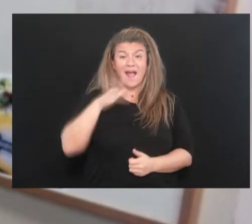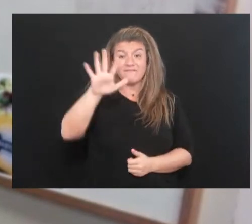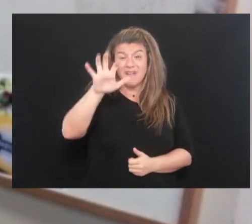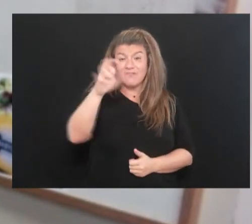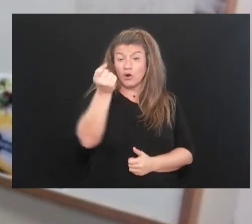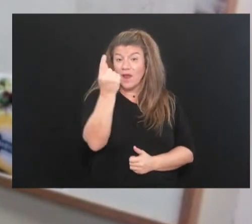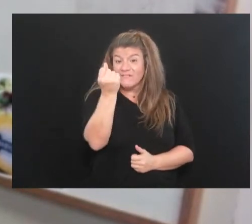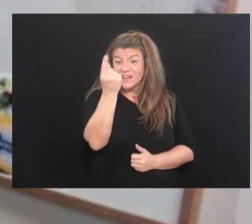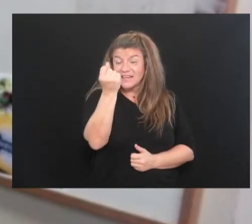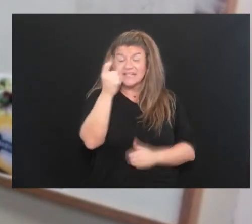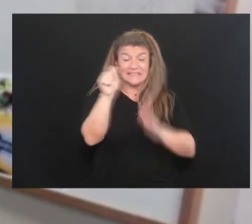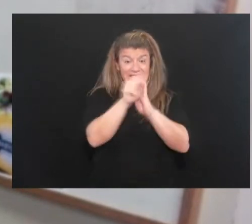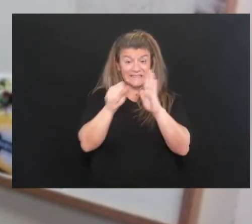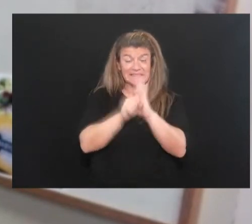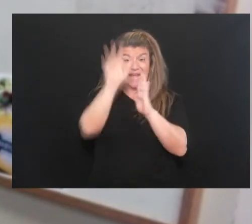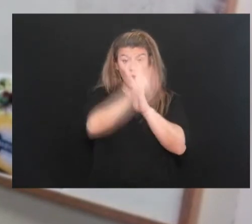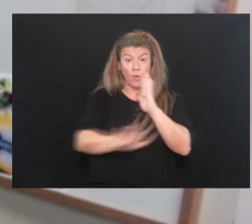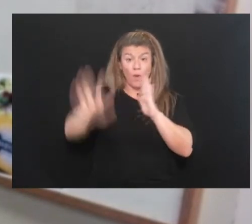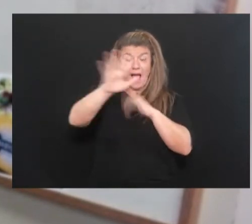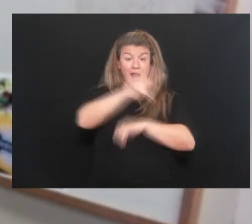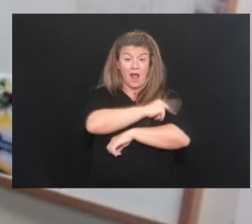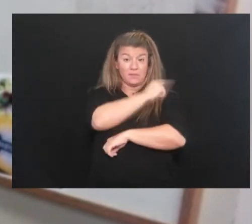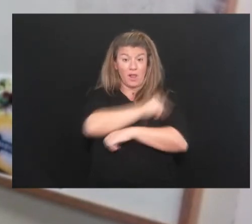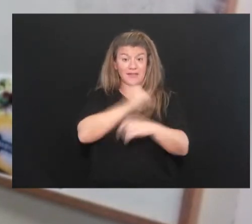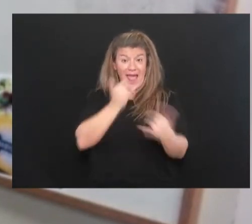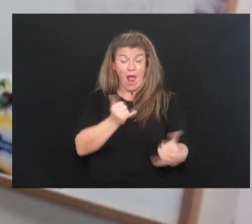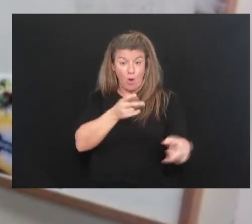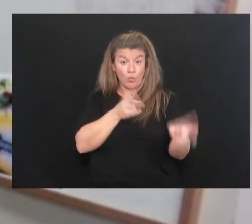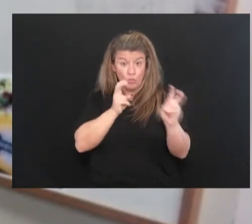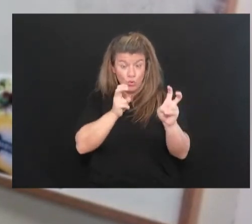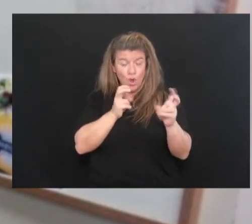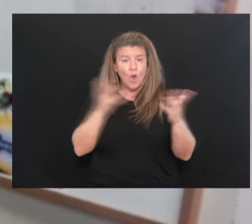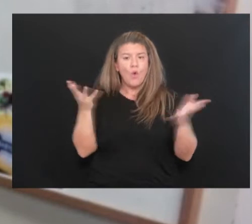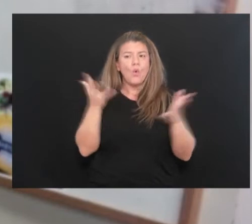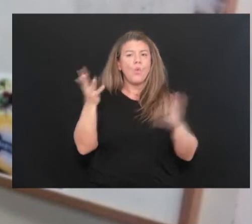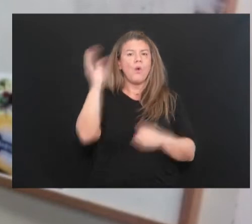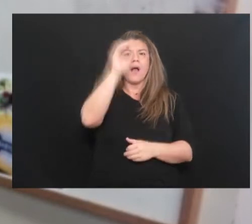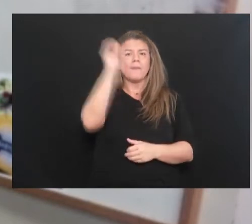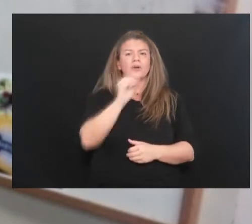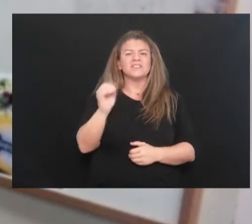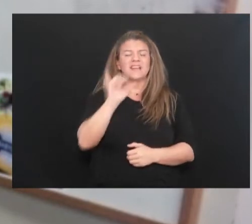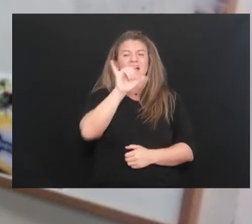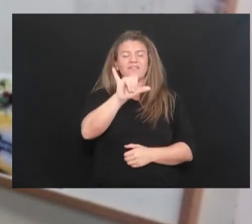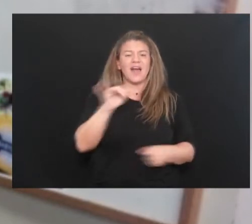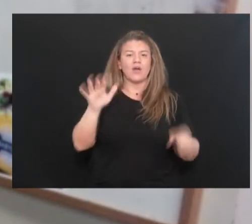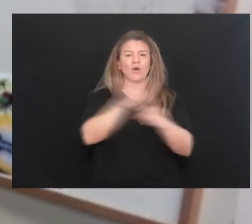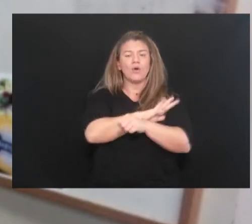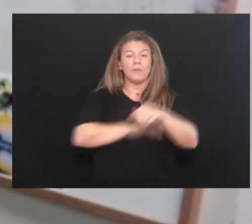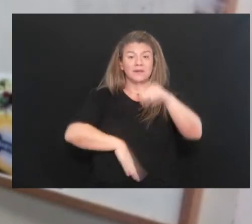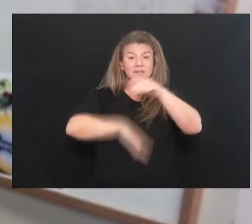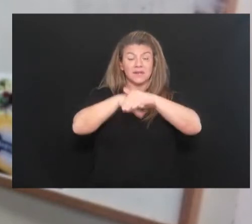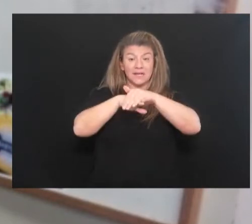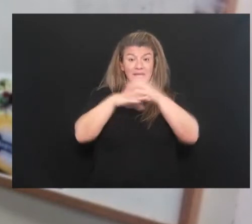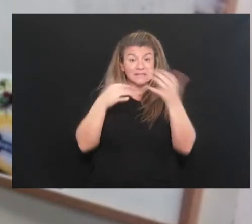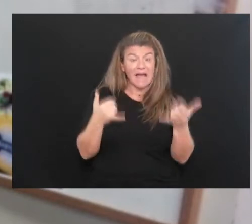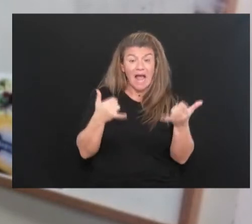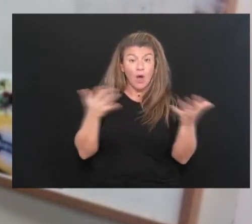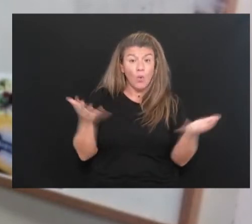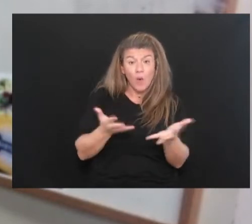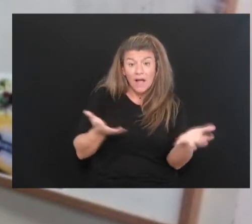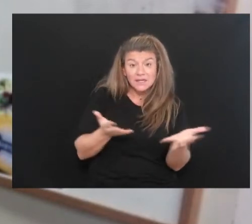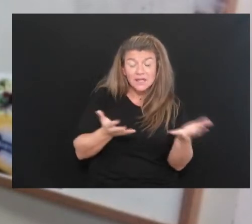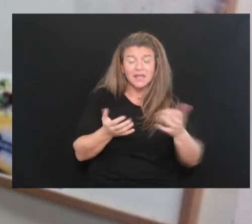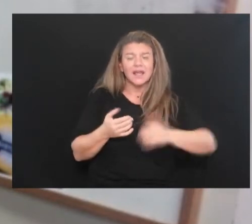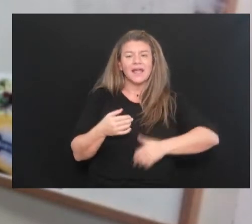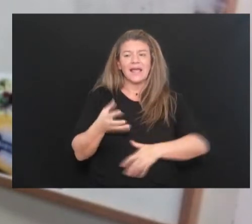511 statewide hospitalized right now. What percentage of total capacity are we at? And what is